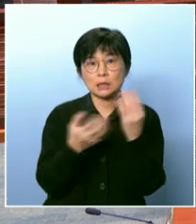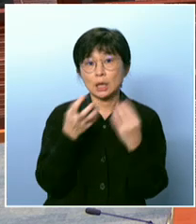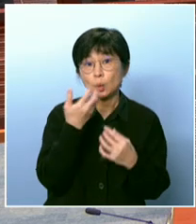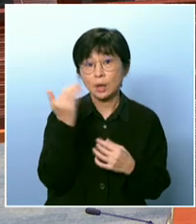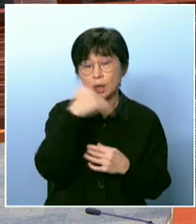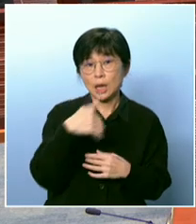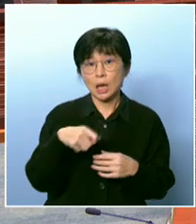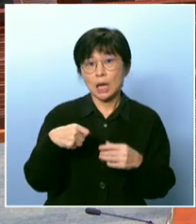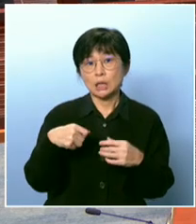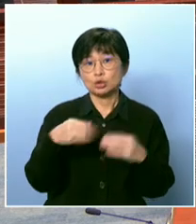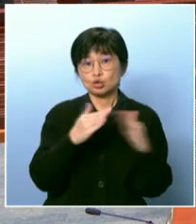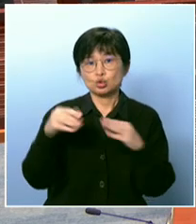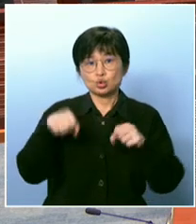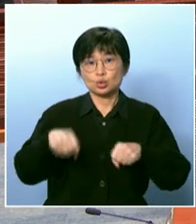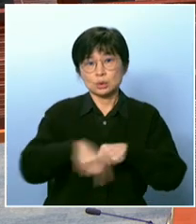Thank you.